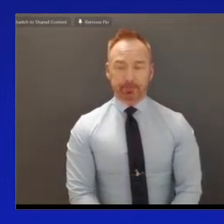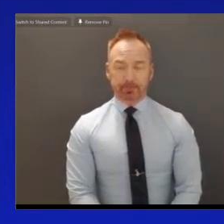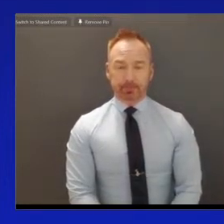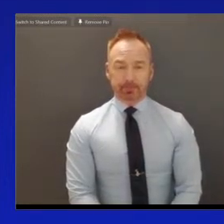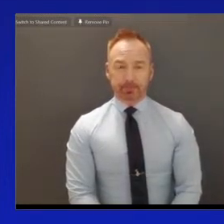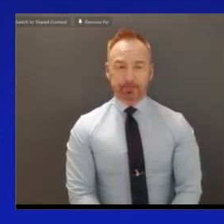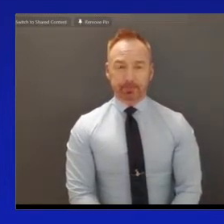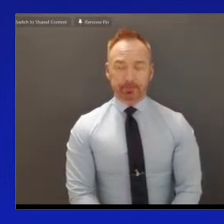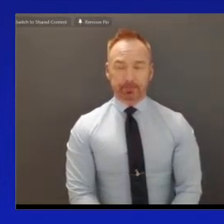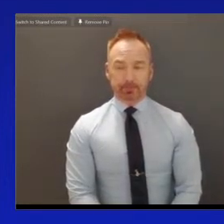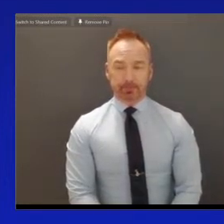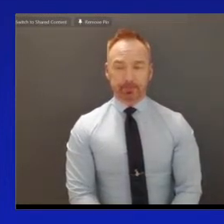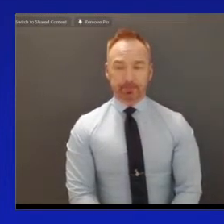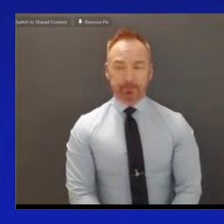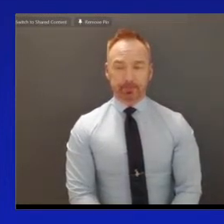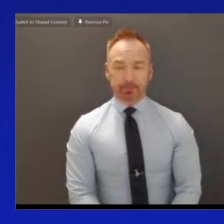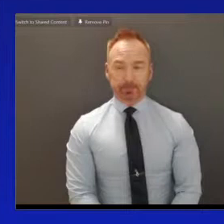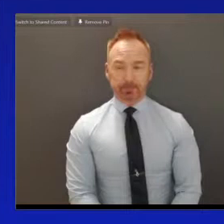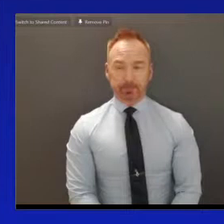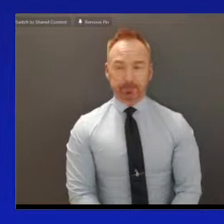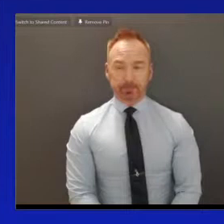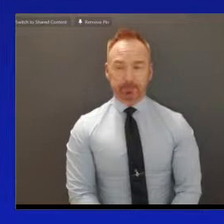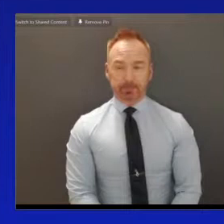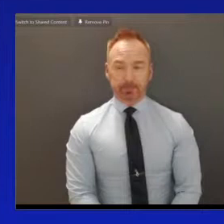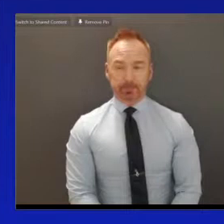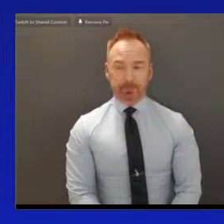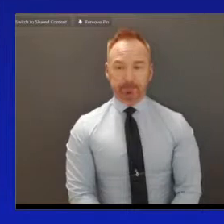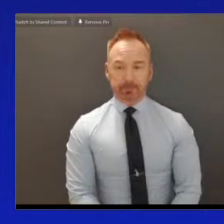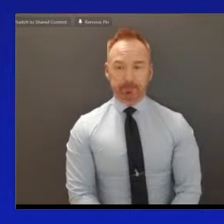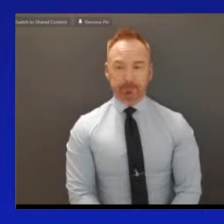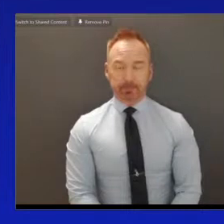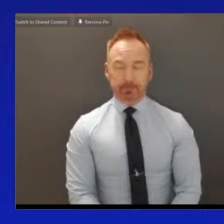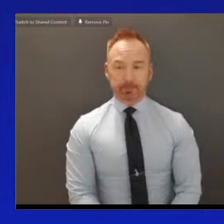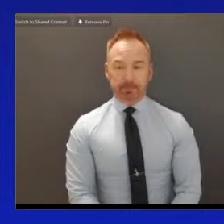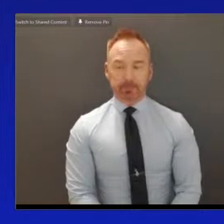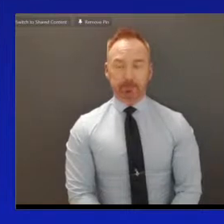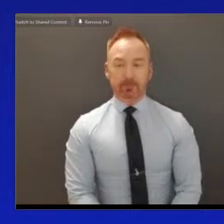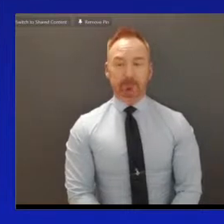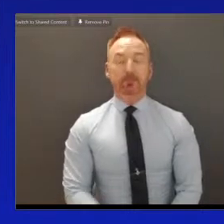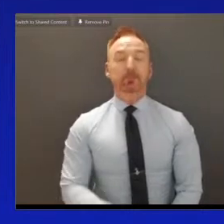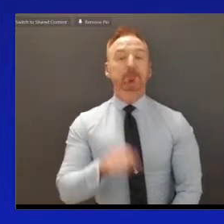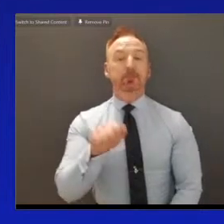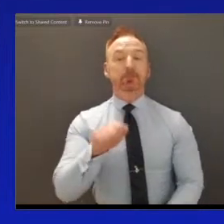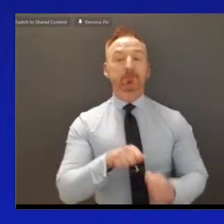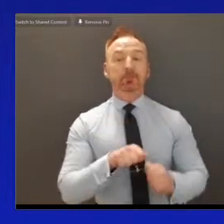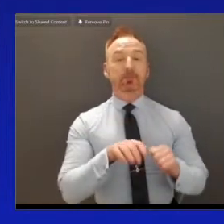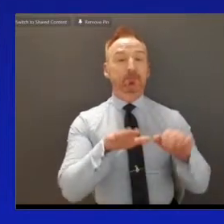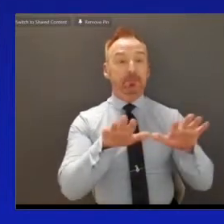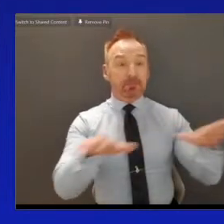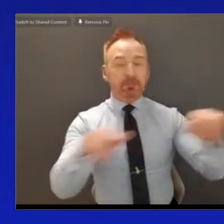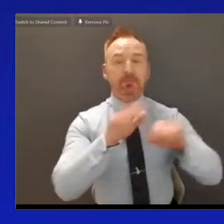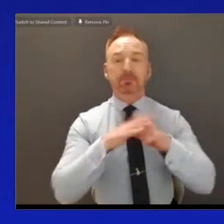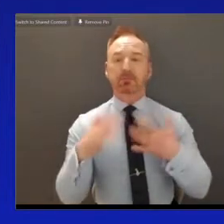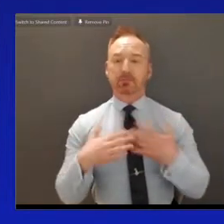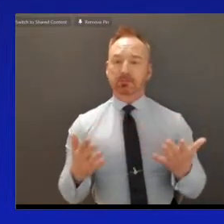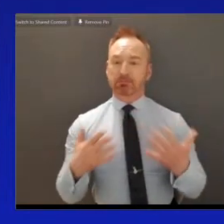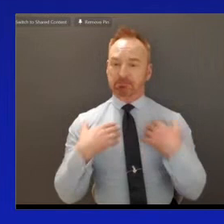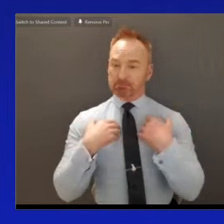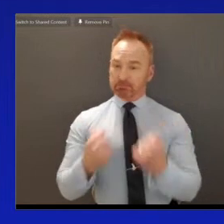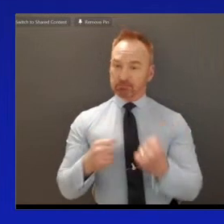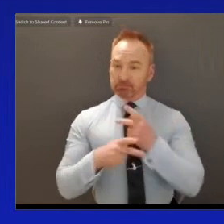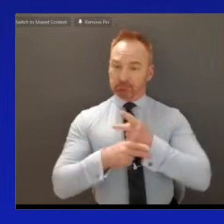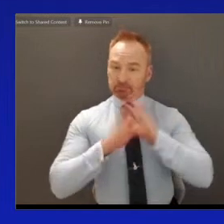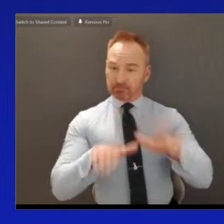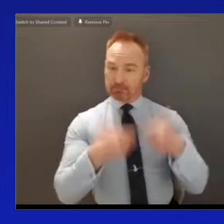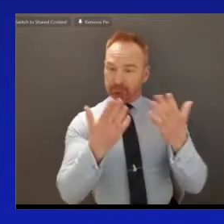the Champlain Lynn have helped with reaching out to the healthcare providers who have